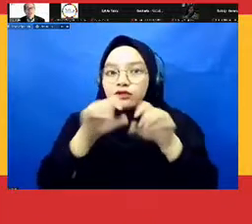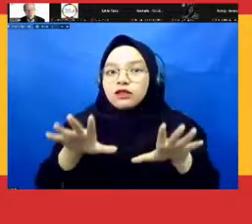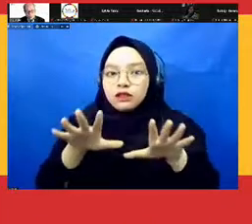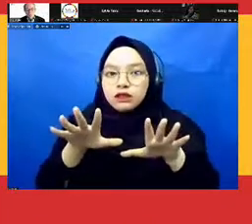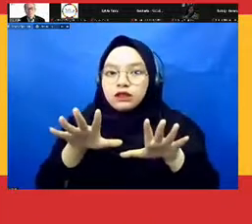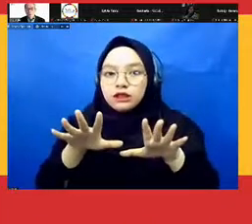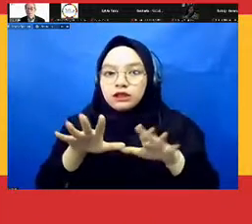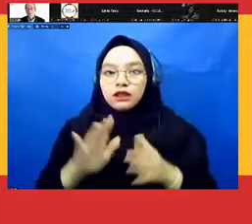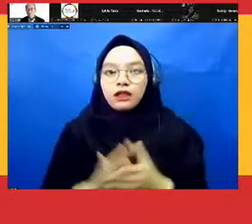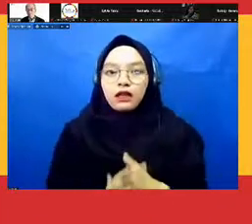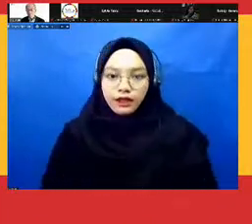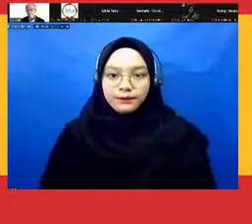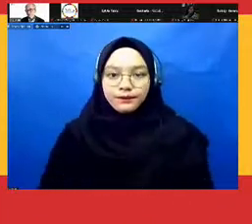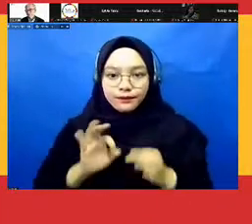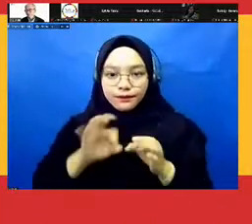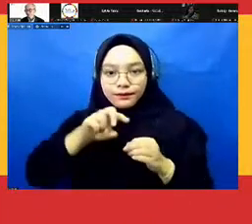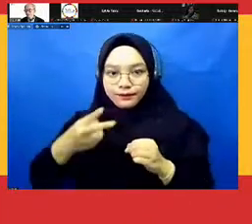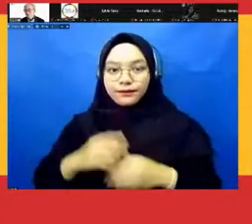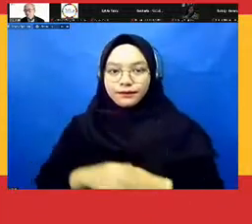approaches successful.